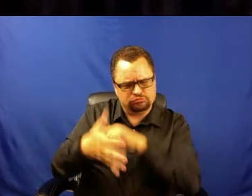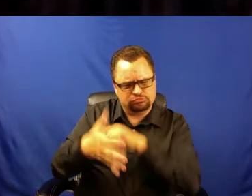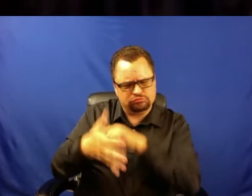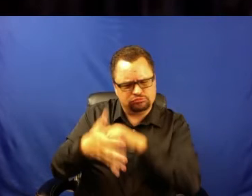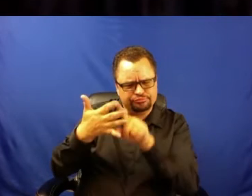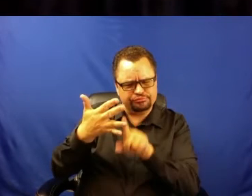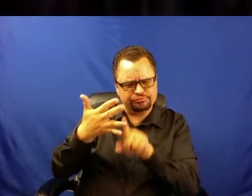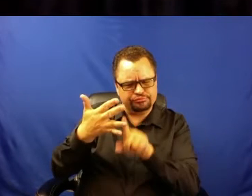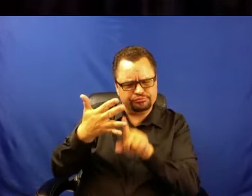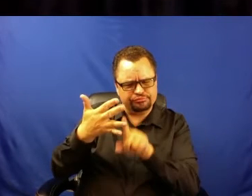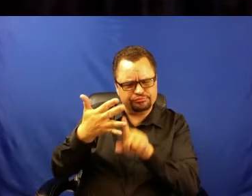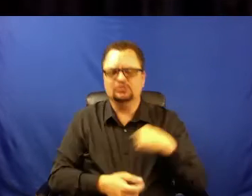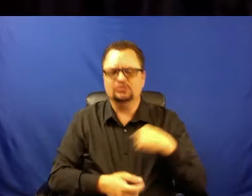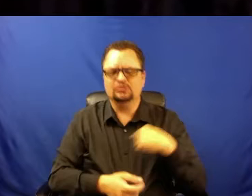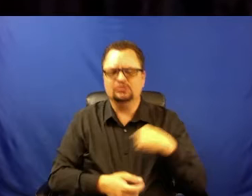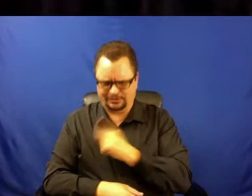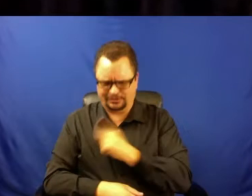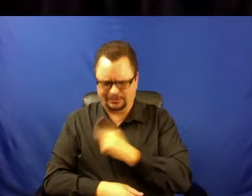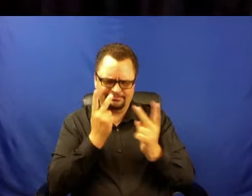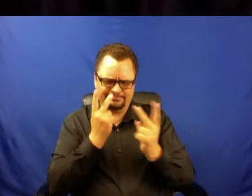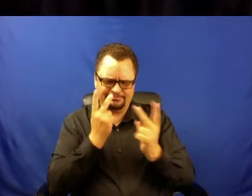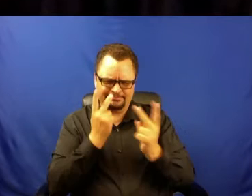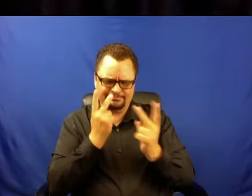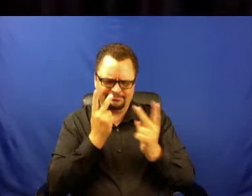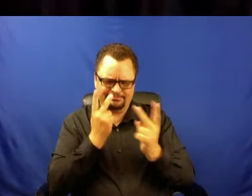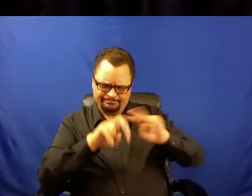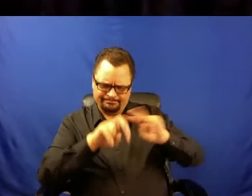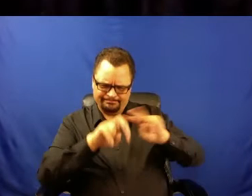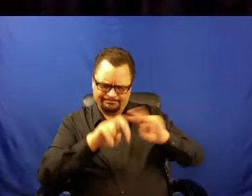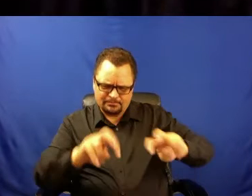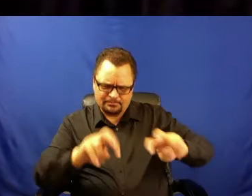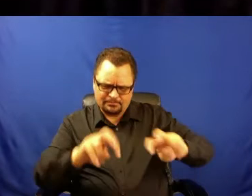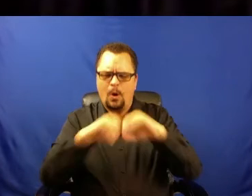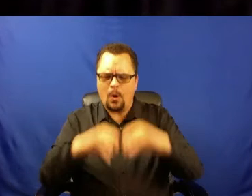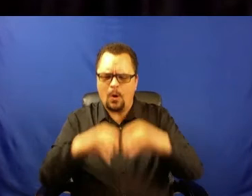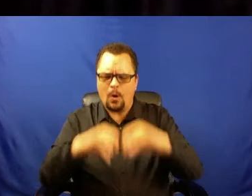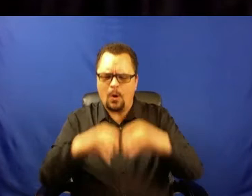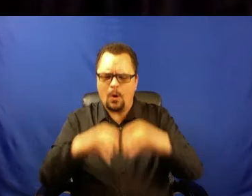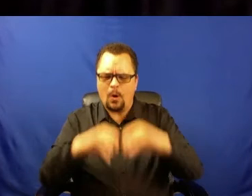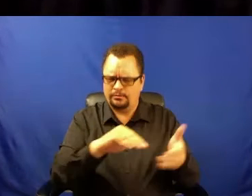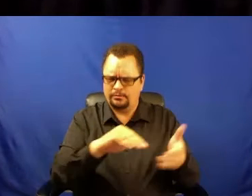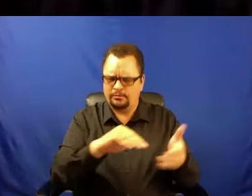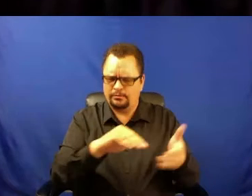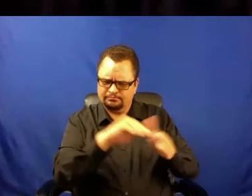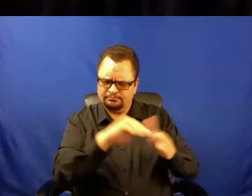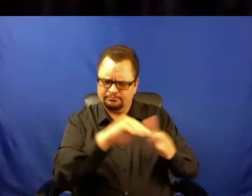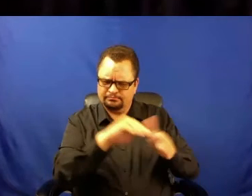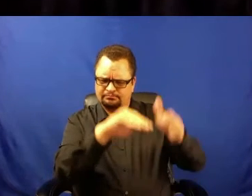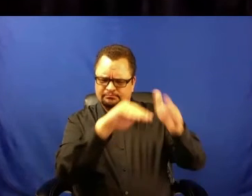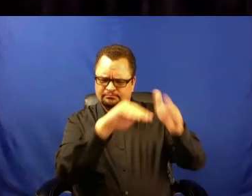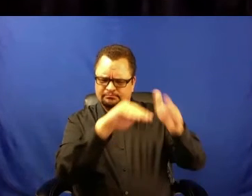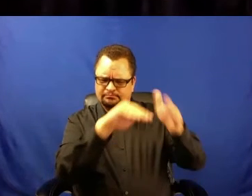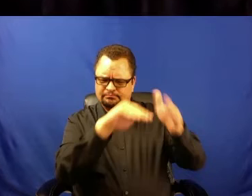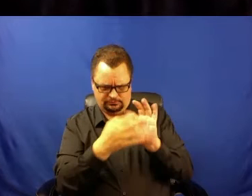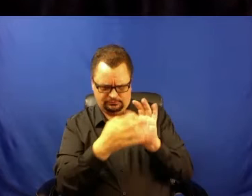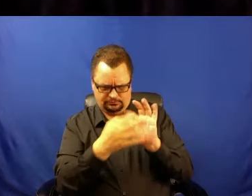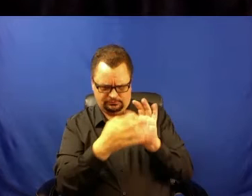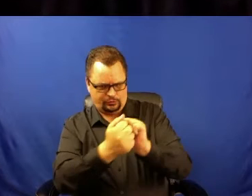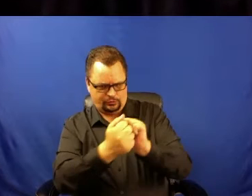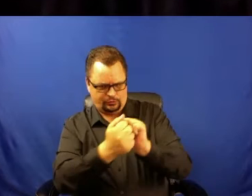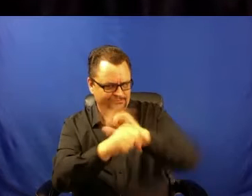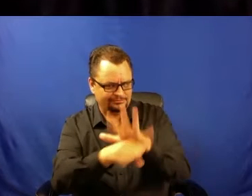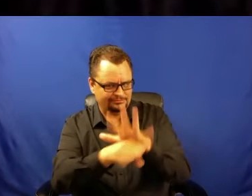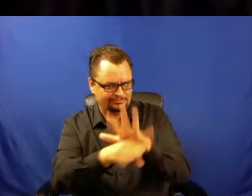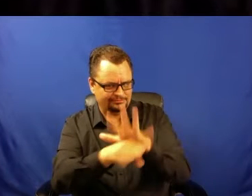increases in some of the numbers, and we'll get to it later, but, the light at the end of the tunnel also, I always look for hope, is